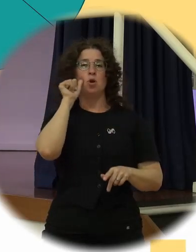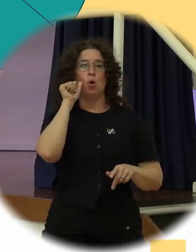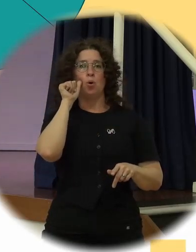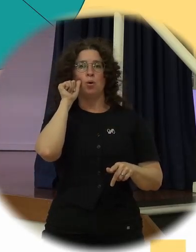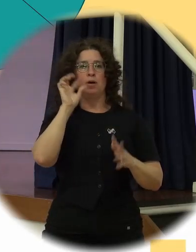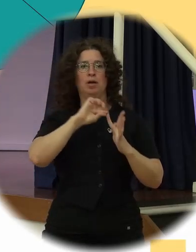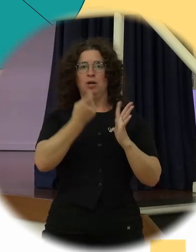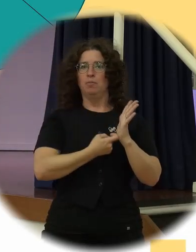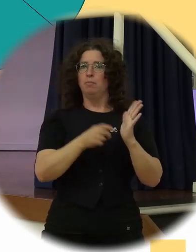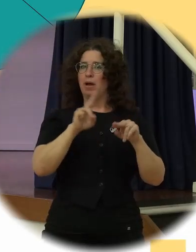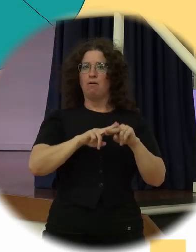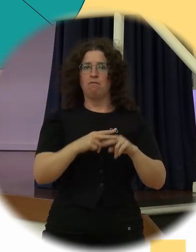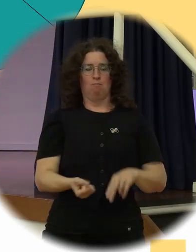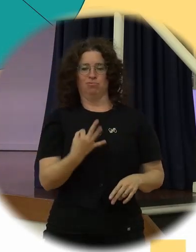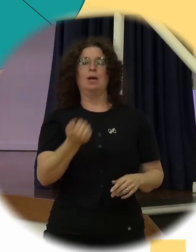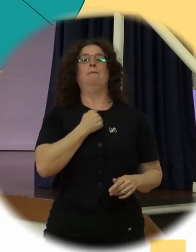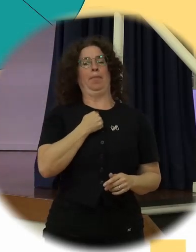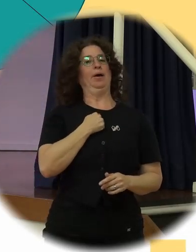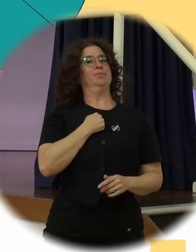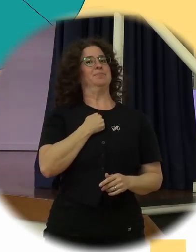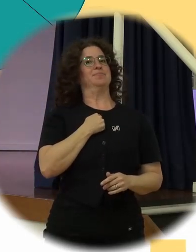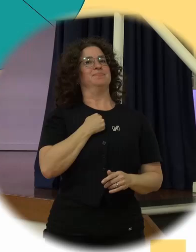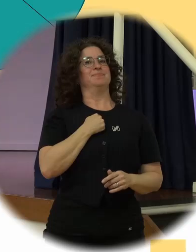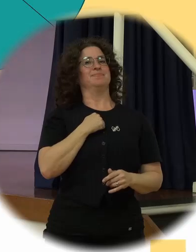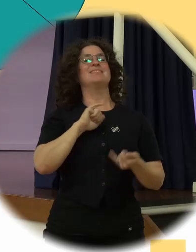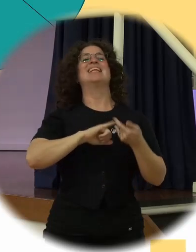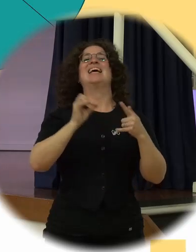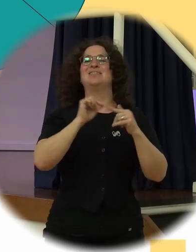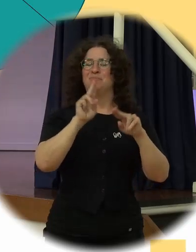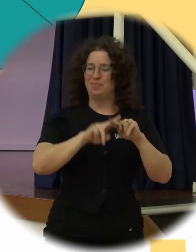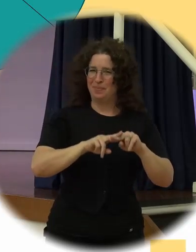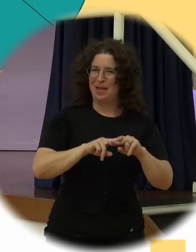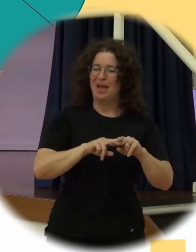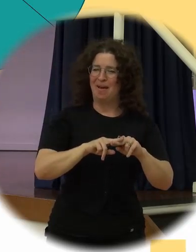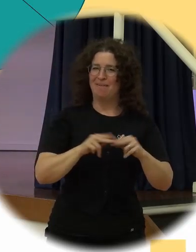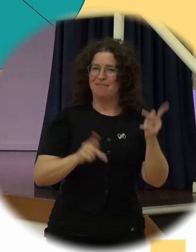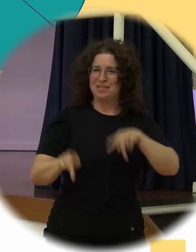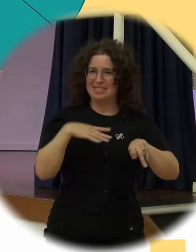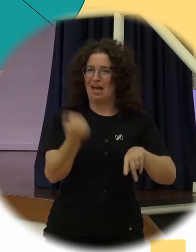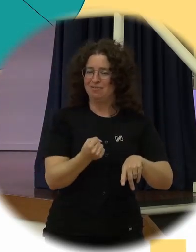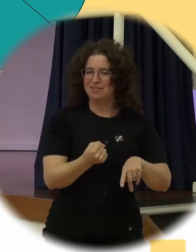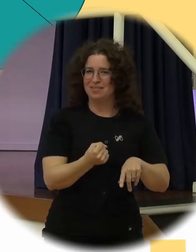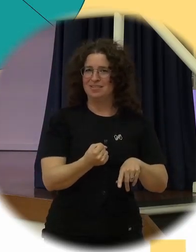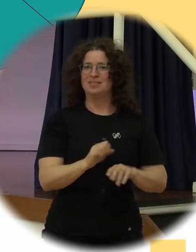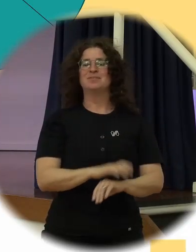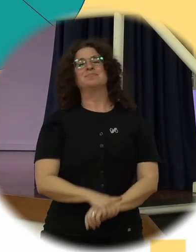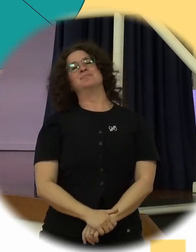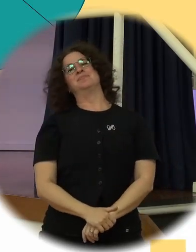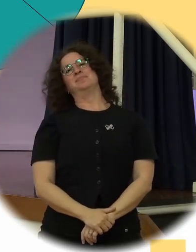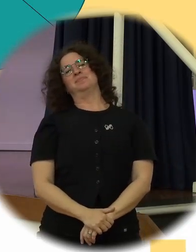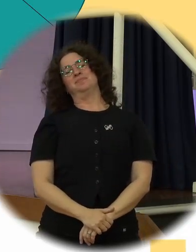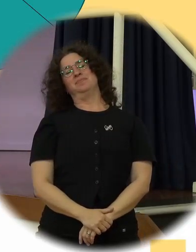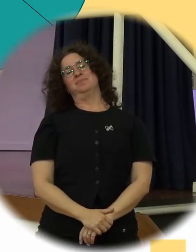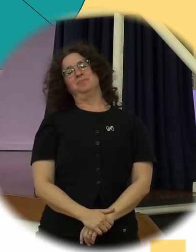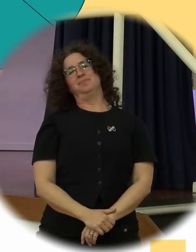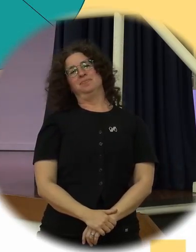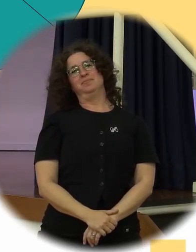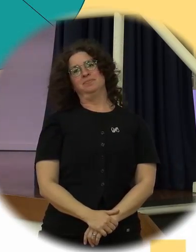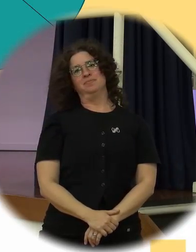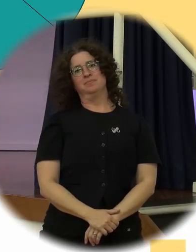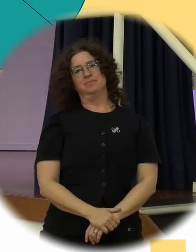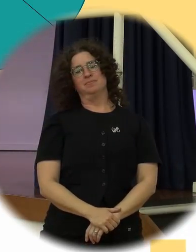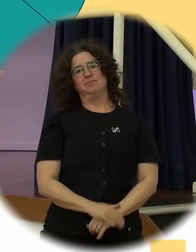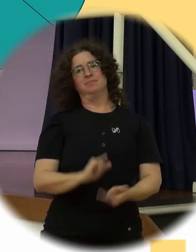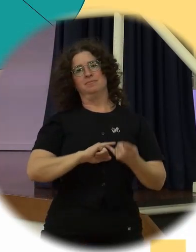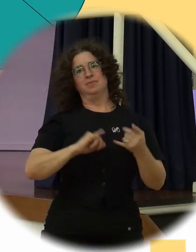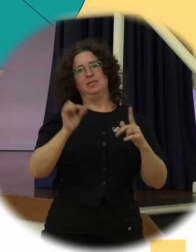PRF doesn't exist. That's mine. There's SDF Physics. Excuse me. There's SDF Physics. And in